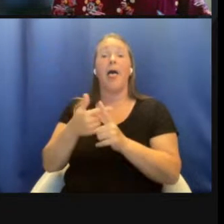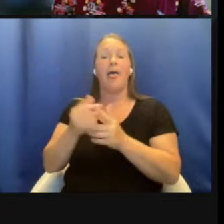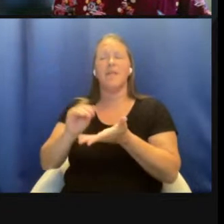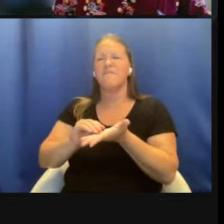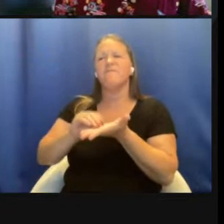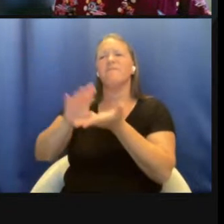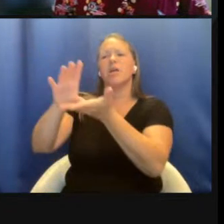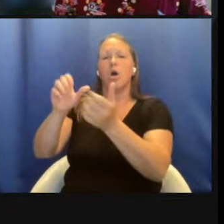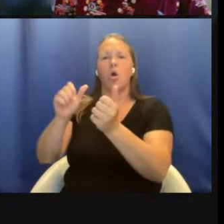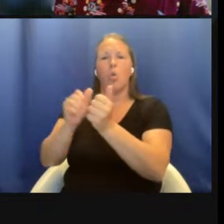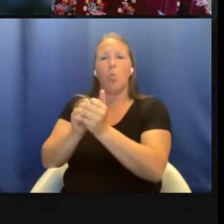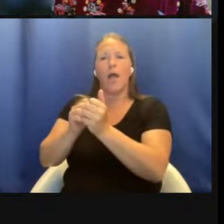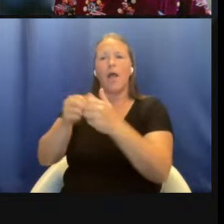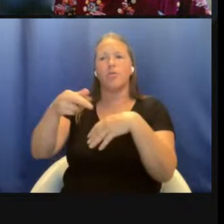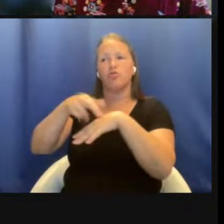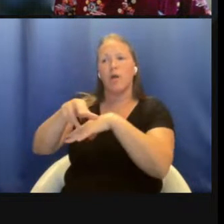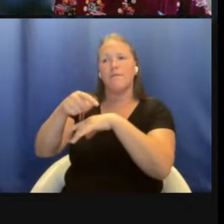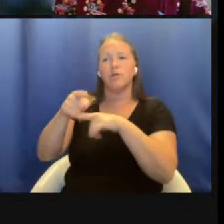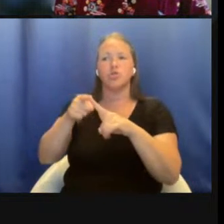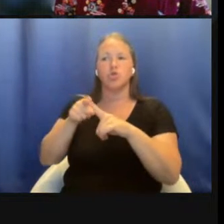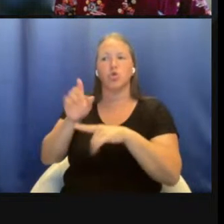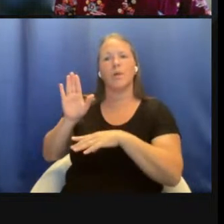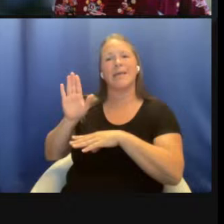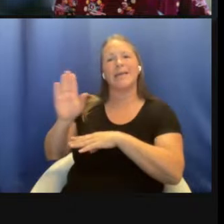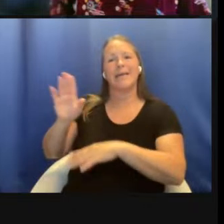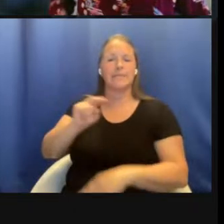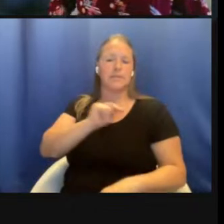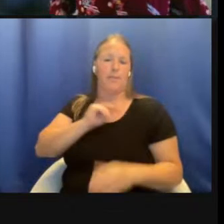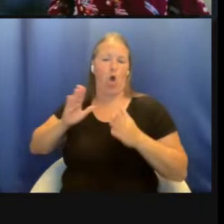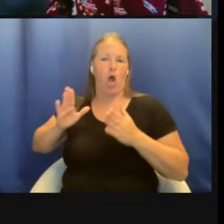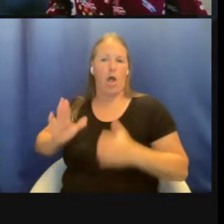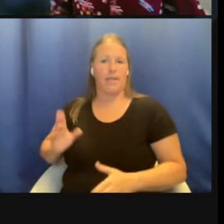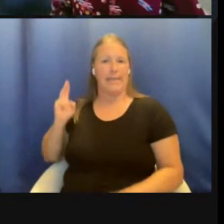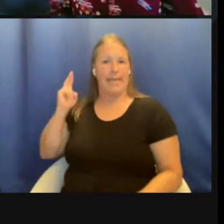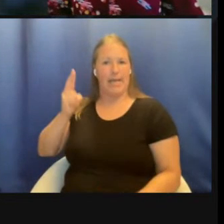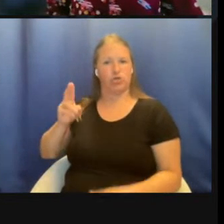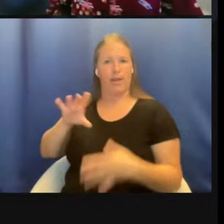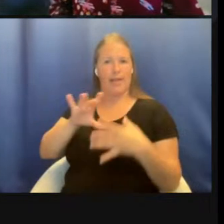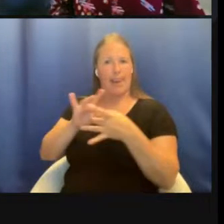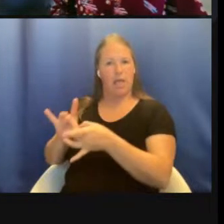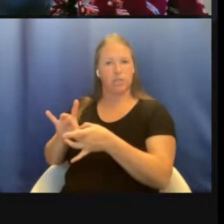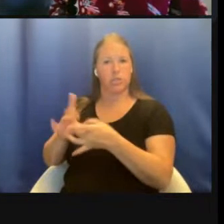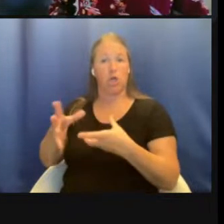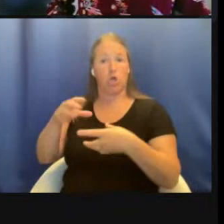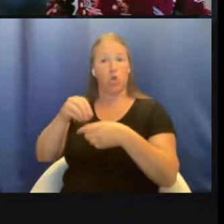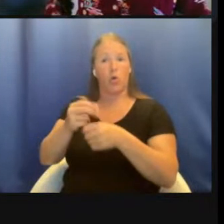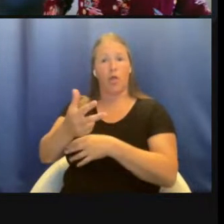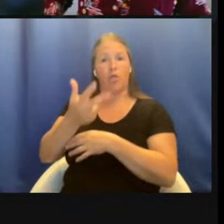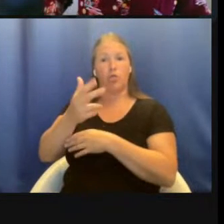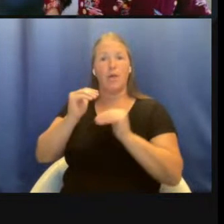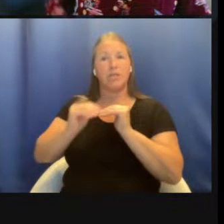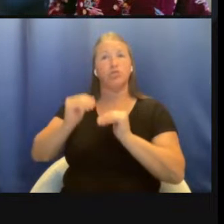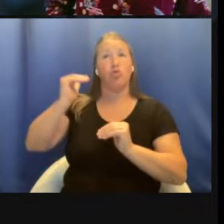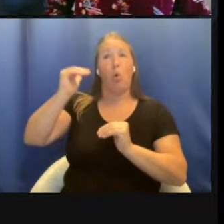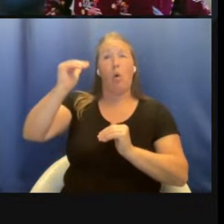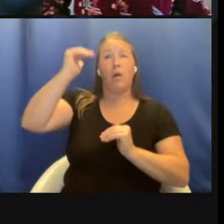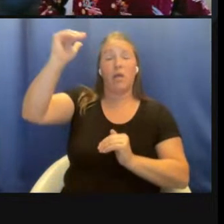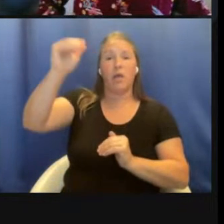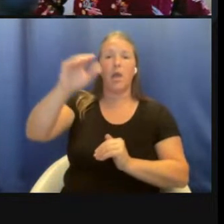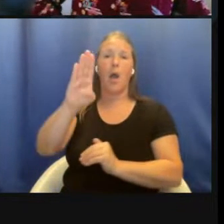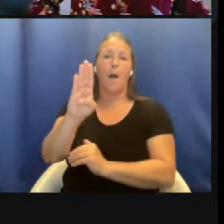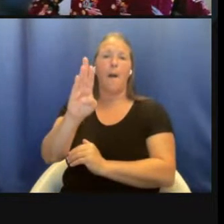to his Napoleonic history and connections, including a 3-story bronze staircase that